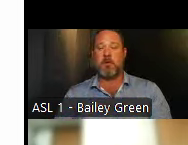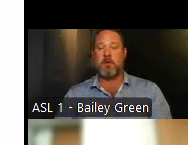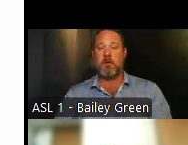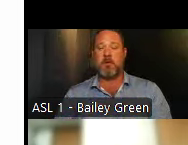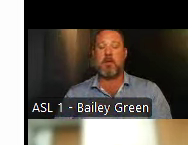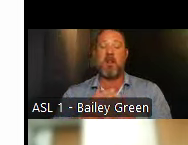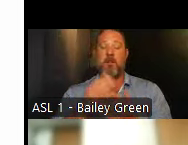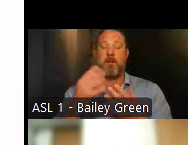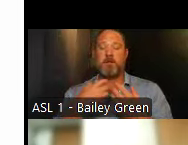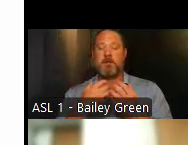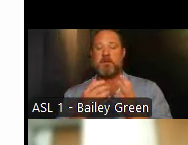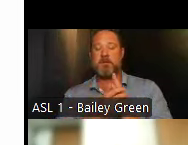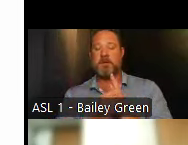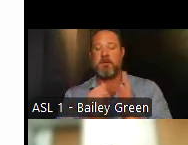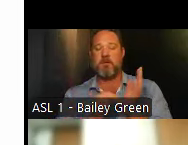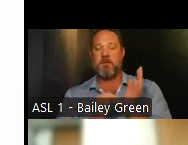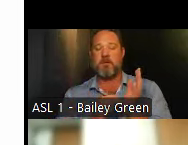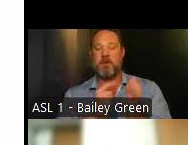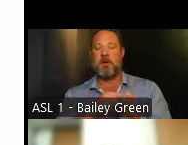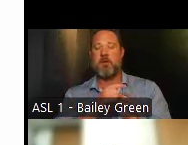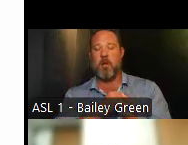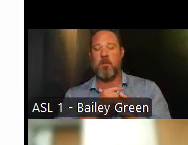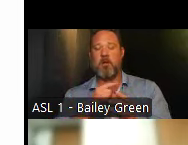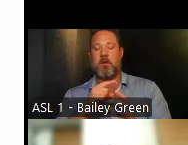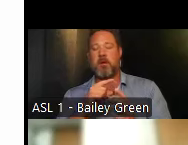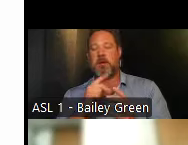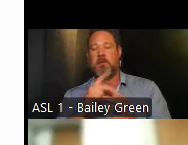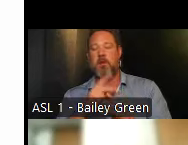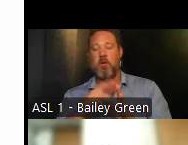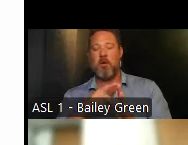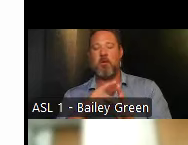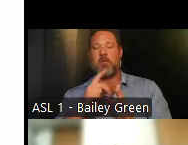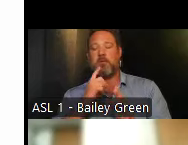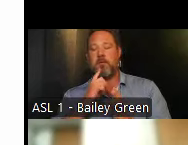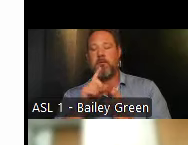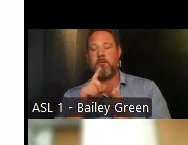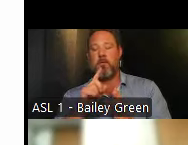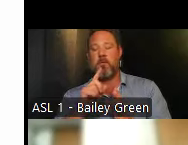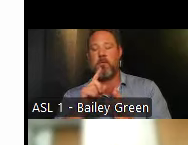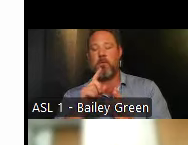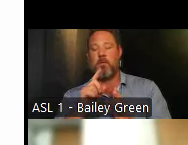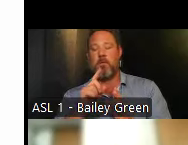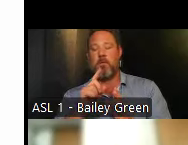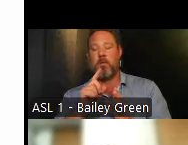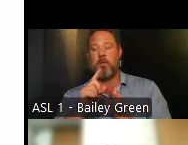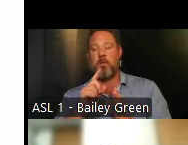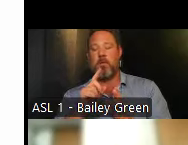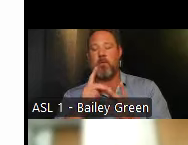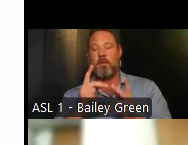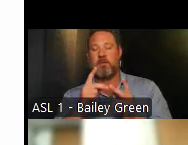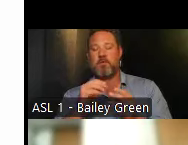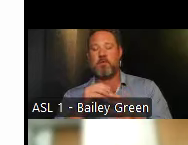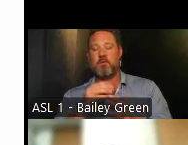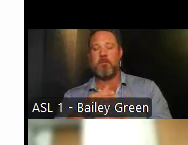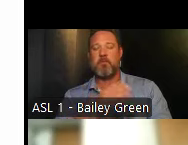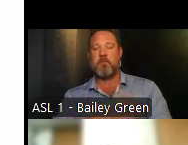skilled nursing facility workforce and quality incentive program, which provides incentives for facilities to improve outcomes and